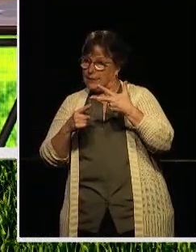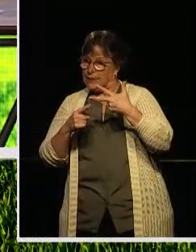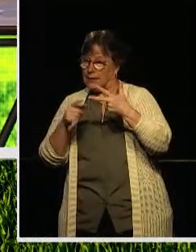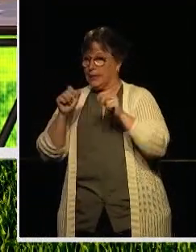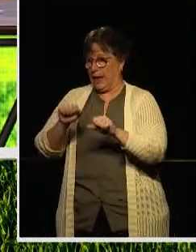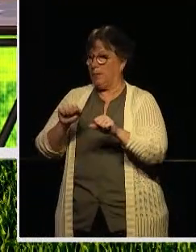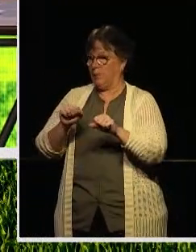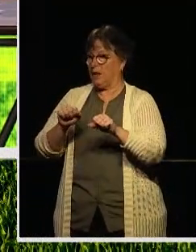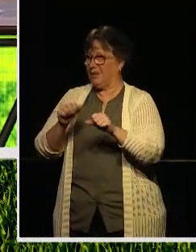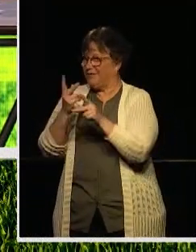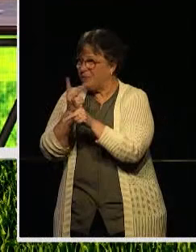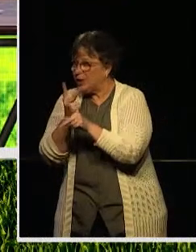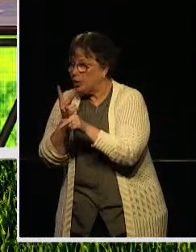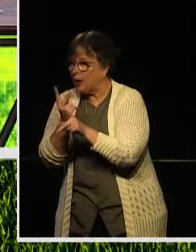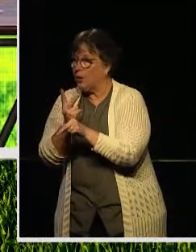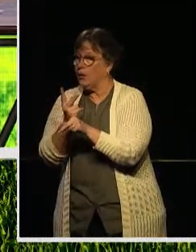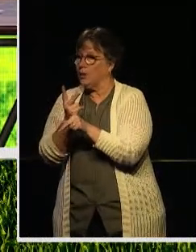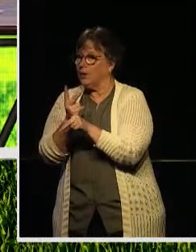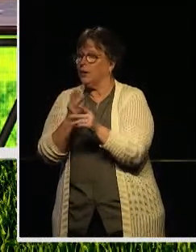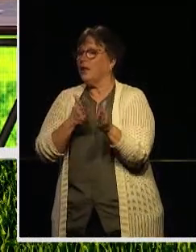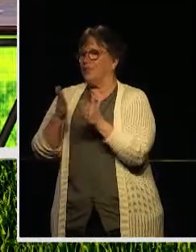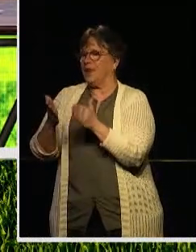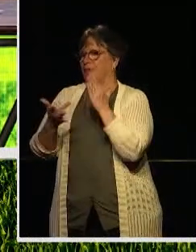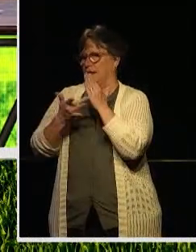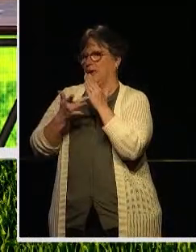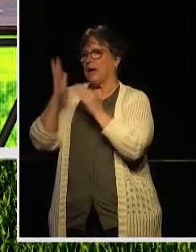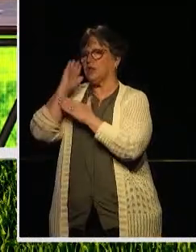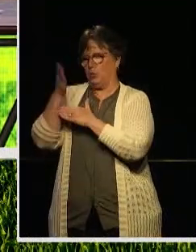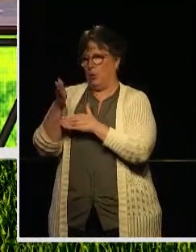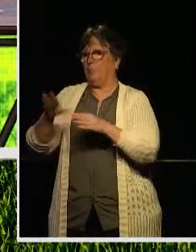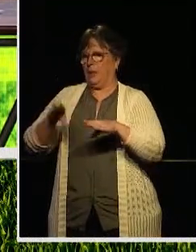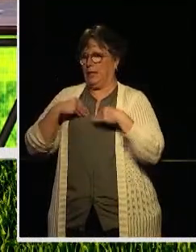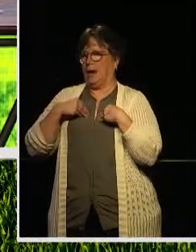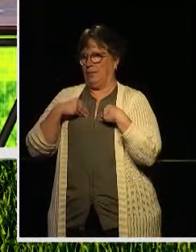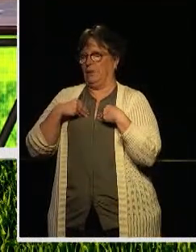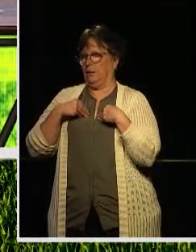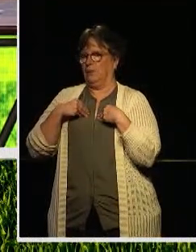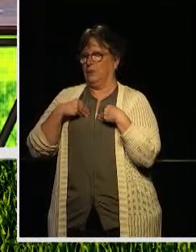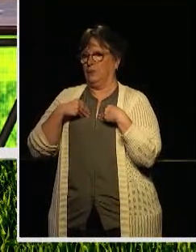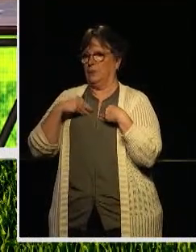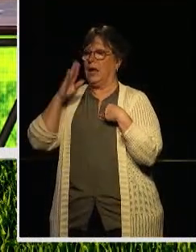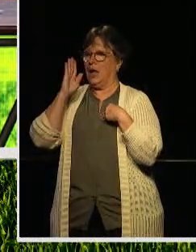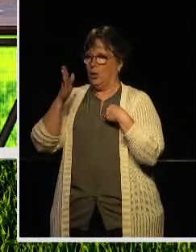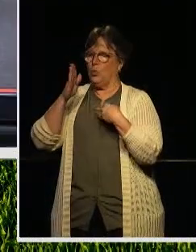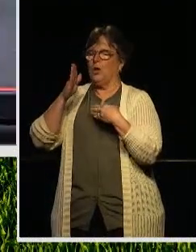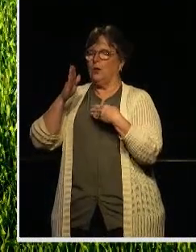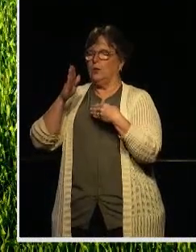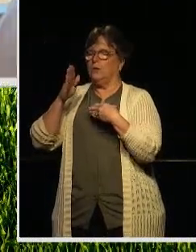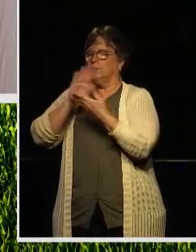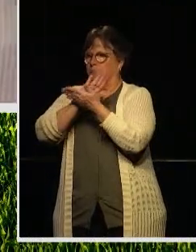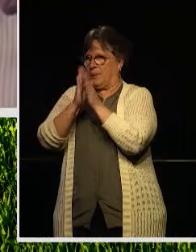dealt with, then I think the technology will be adopted and will become more mainstream.